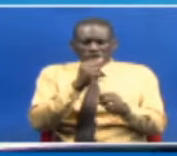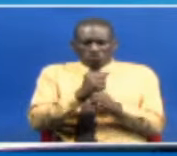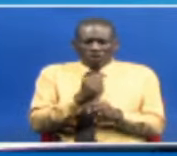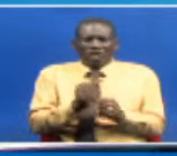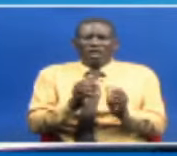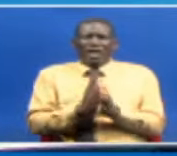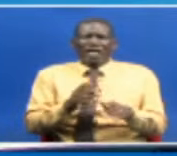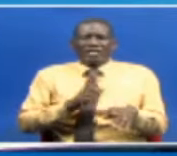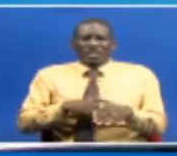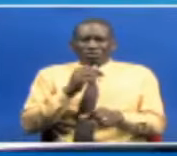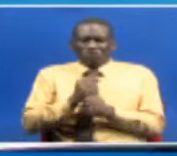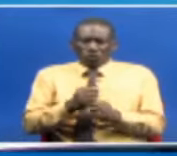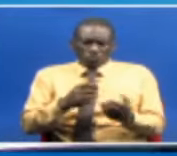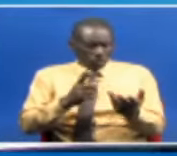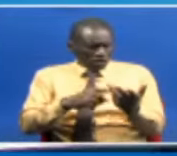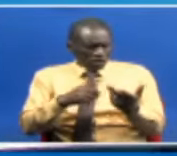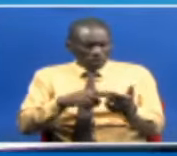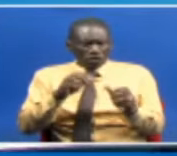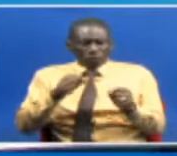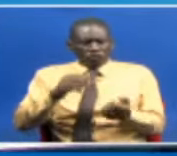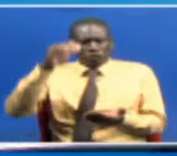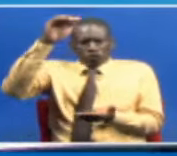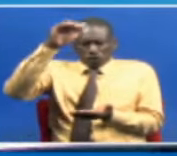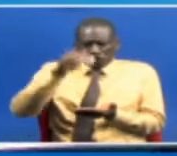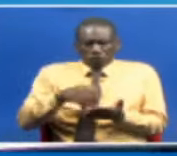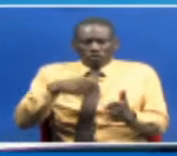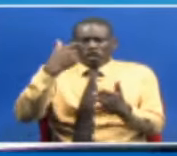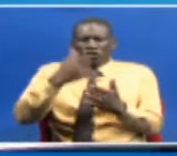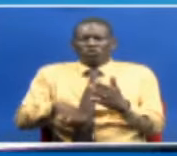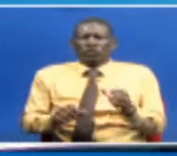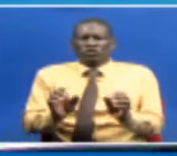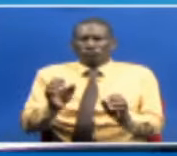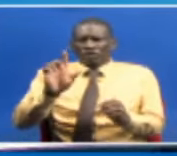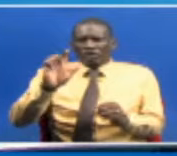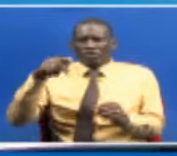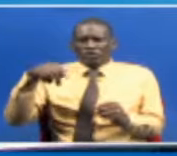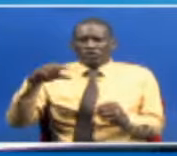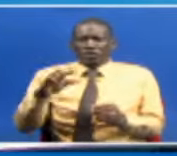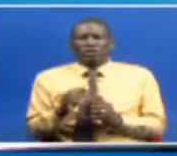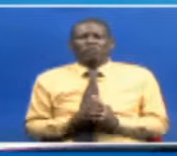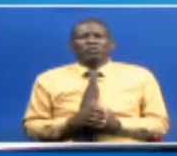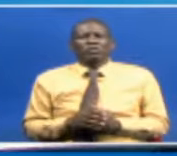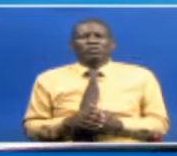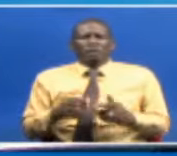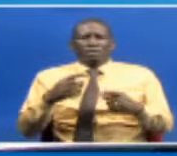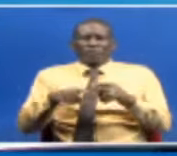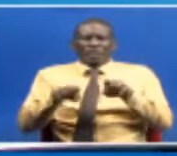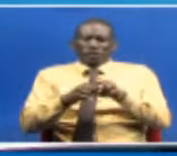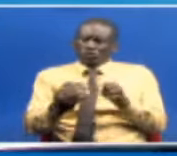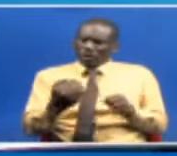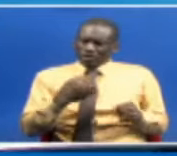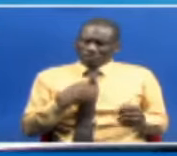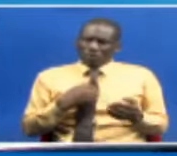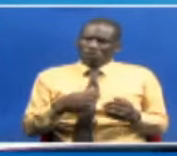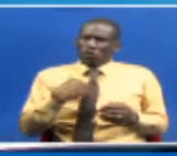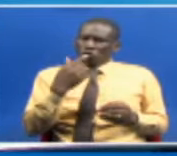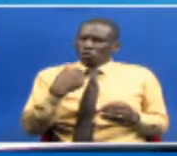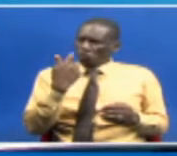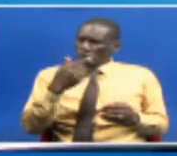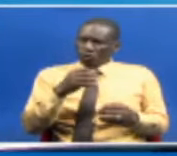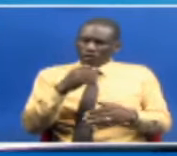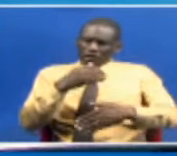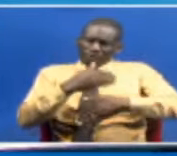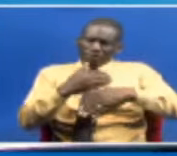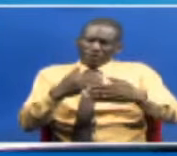we do our math, we should be able to bring down significantly the price of LPG. Like you asked, who will build the terminal?